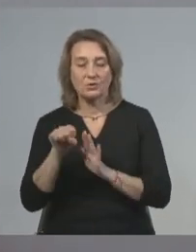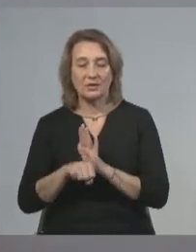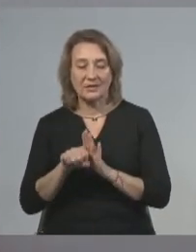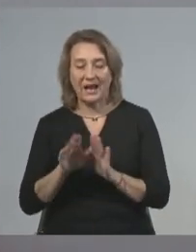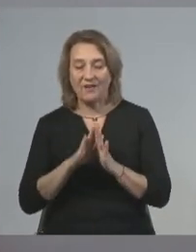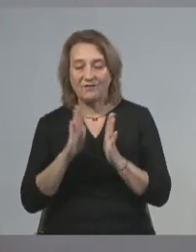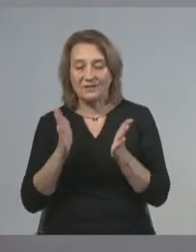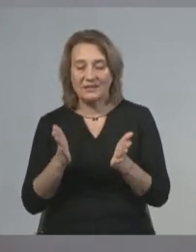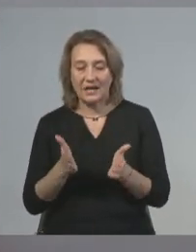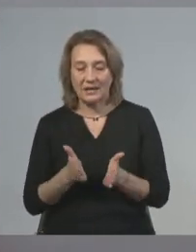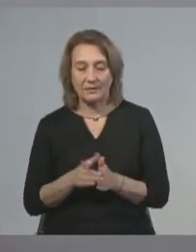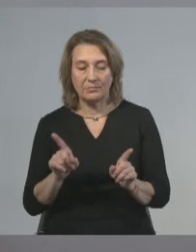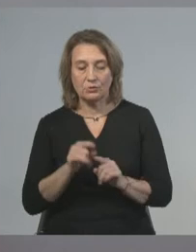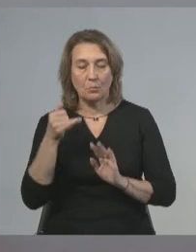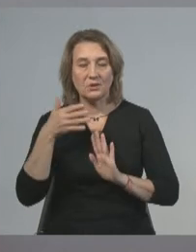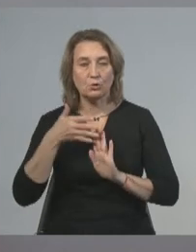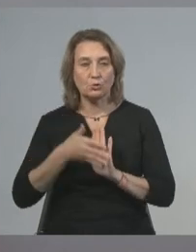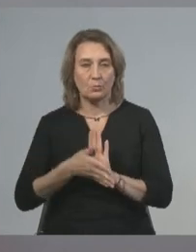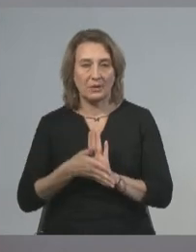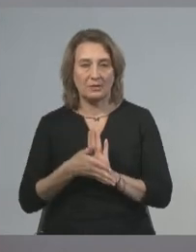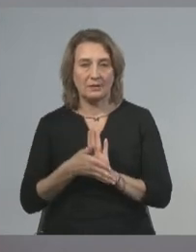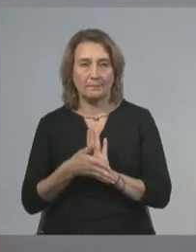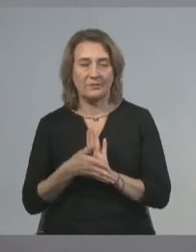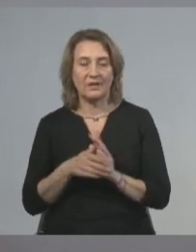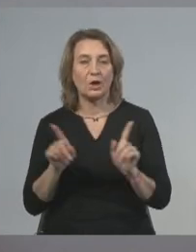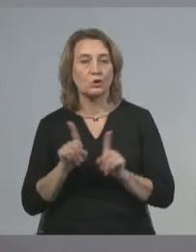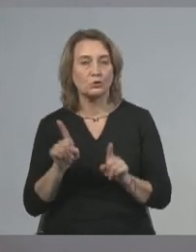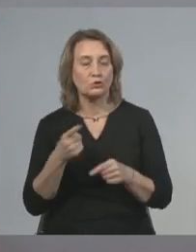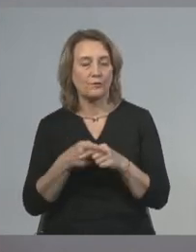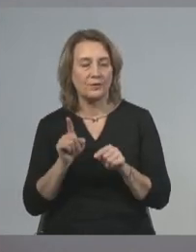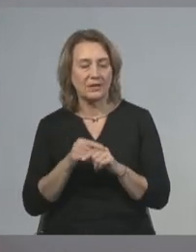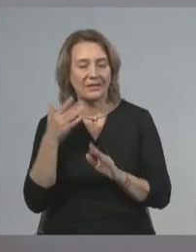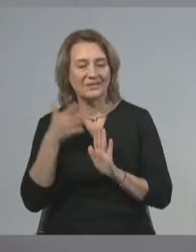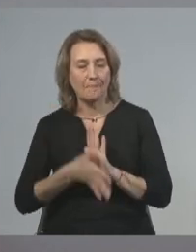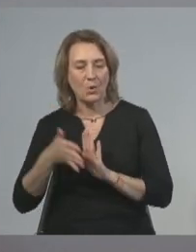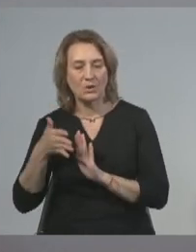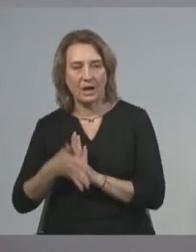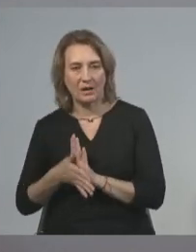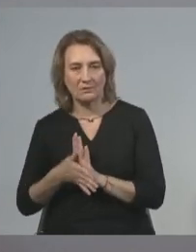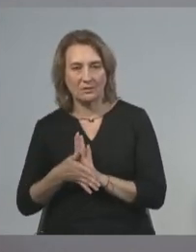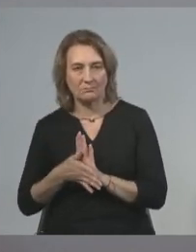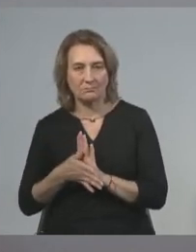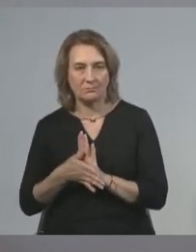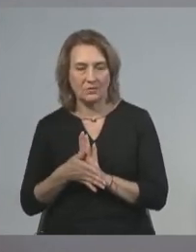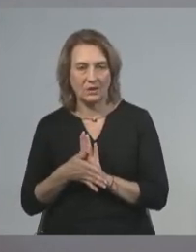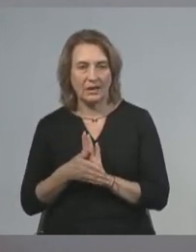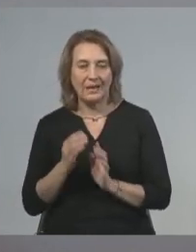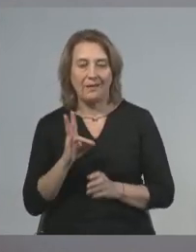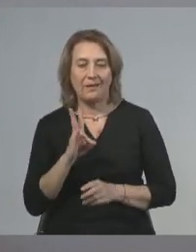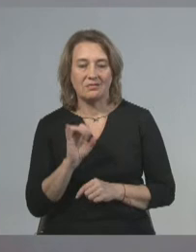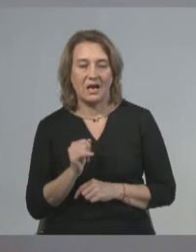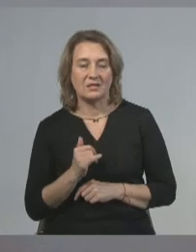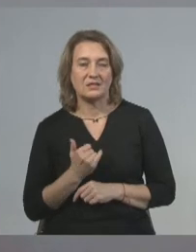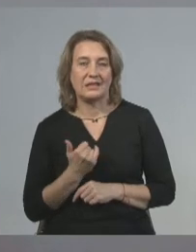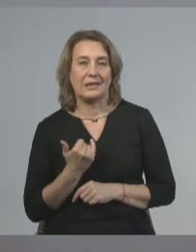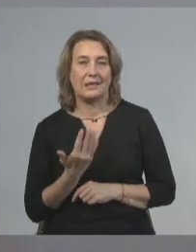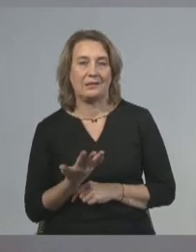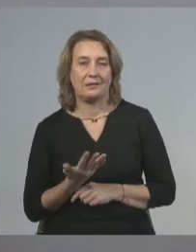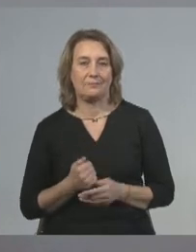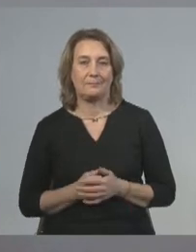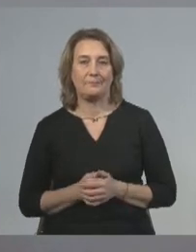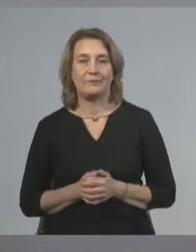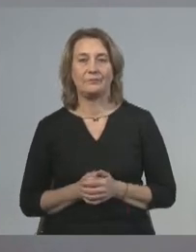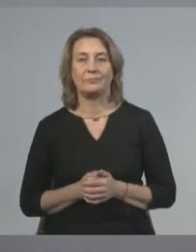is violence actually and how each of them could be heard could be visible and could uh raise uh their voice